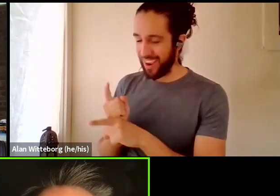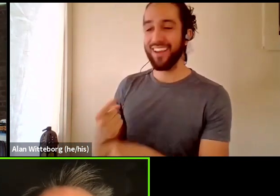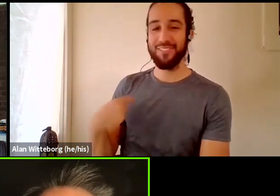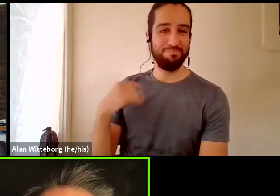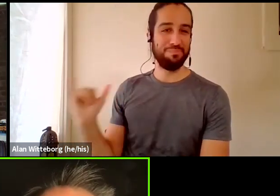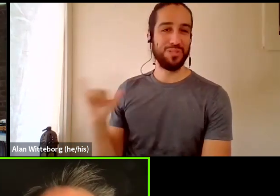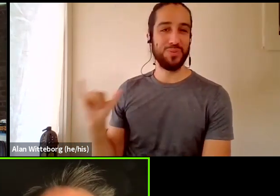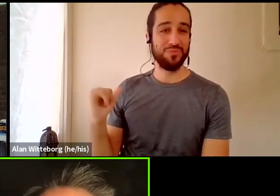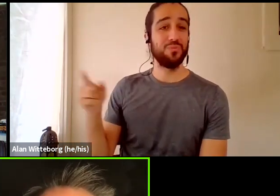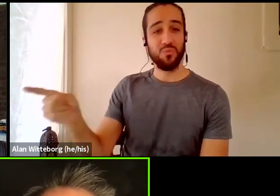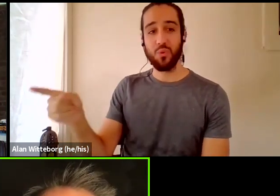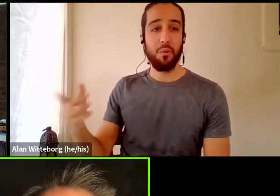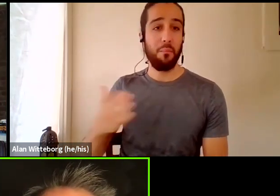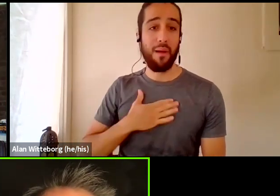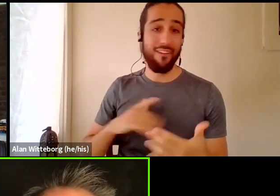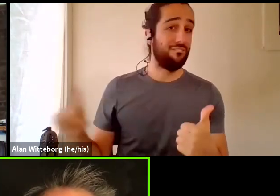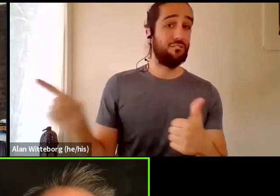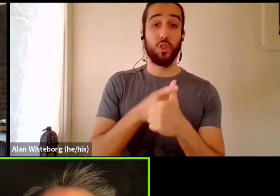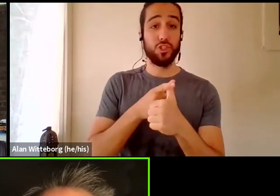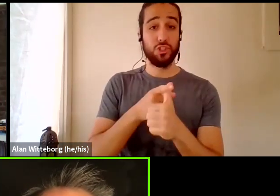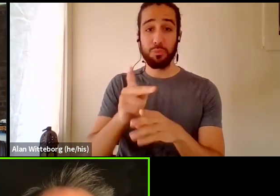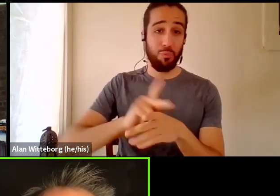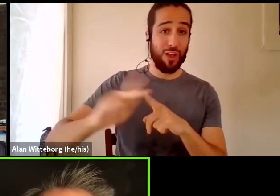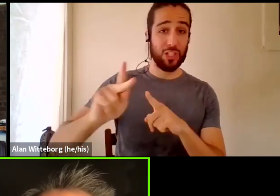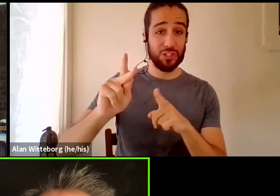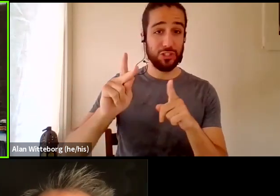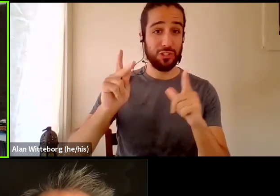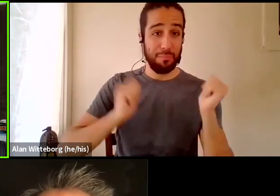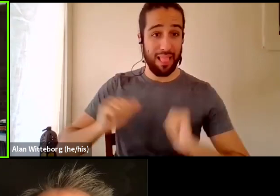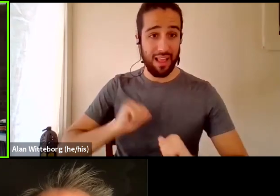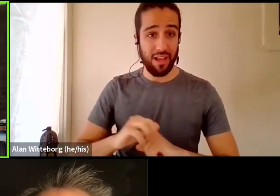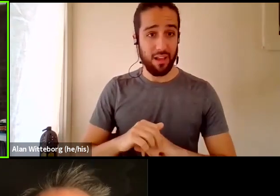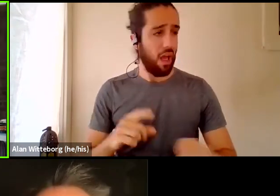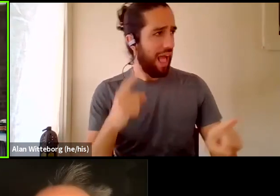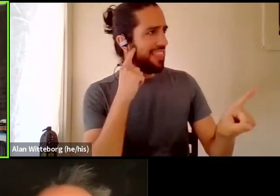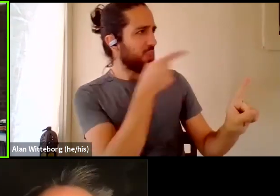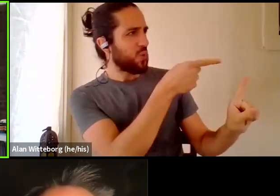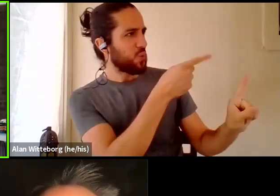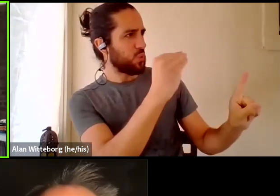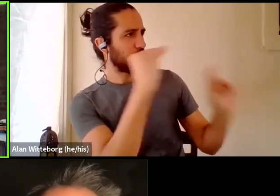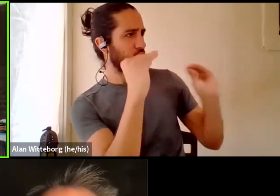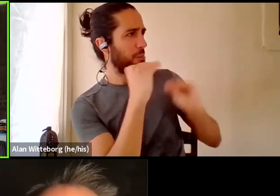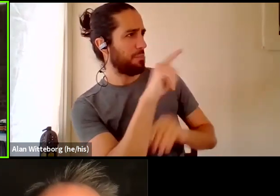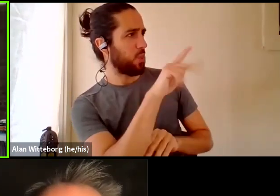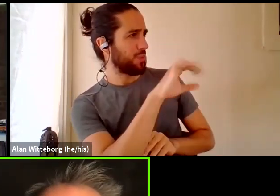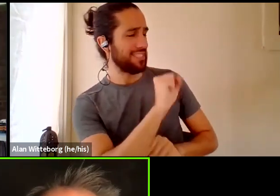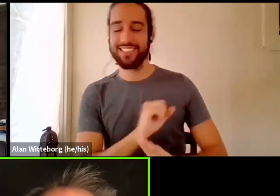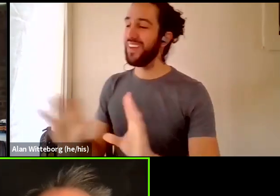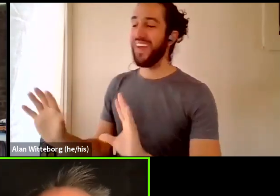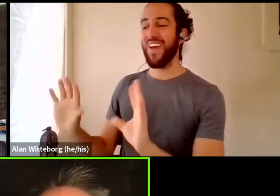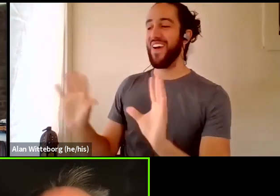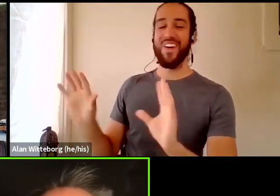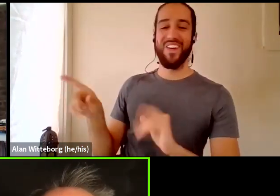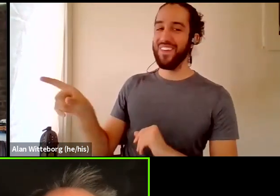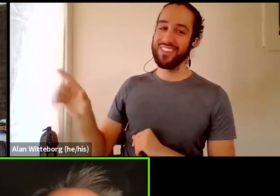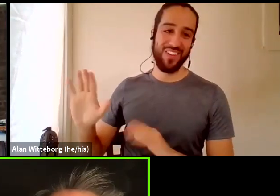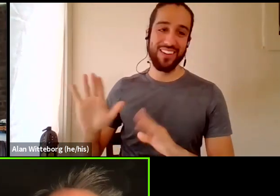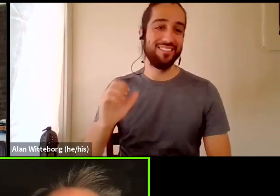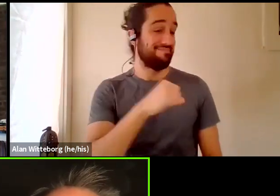first professional play. What? I think you taught me. No. No. Every day,